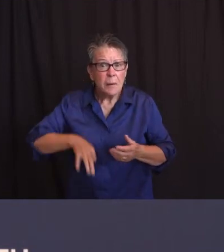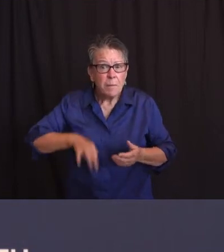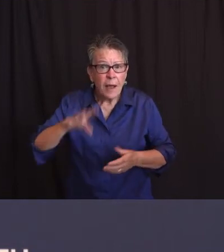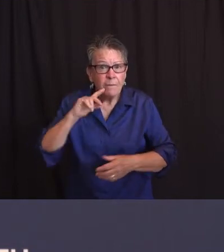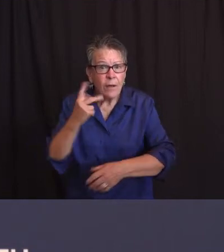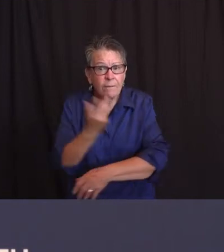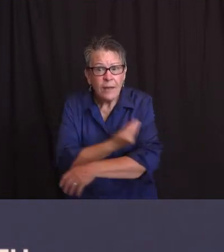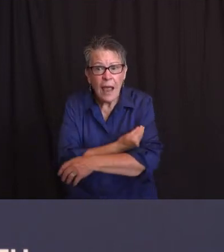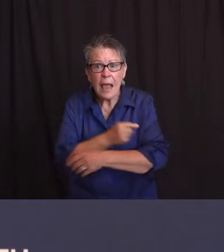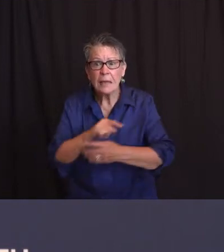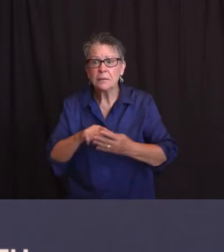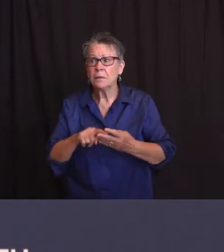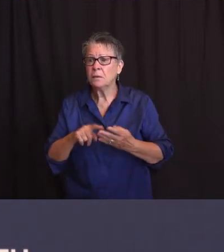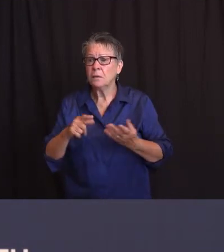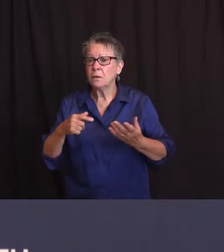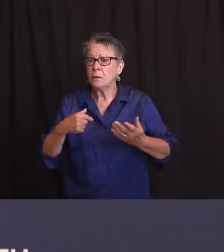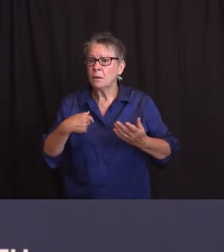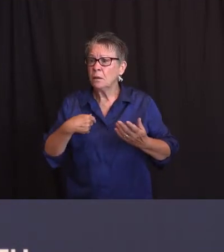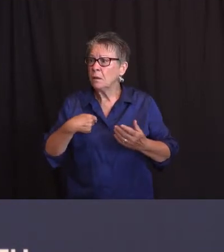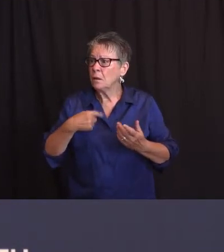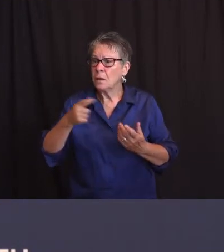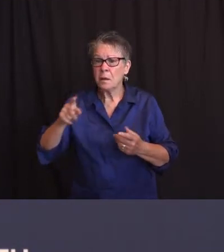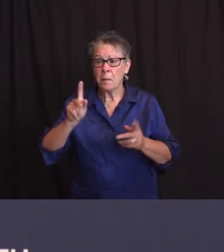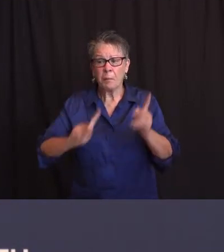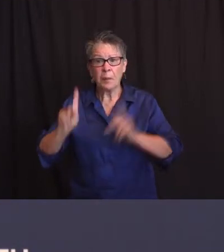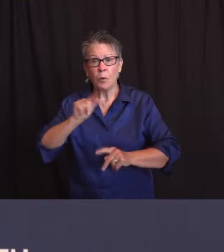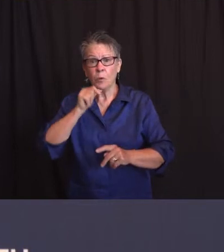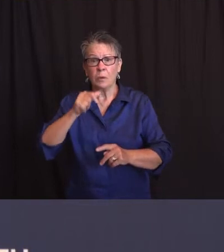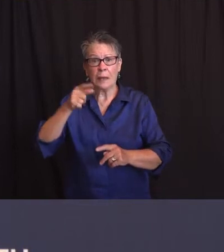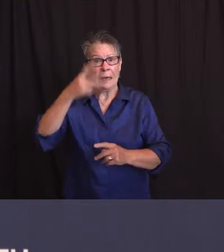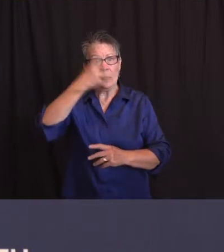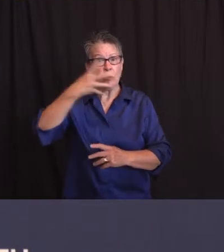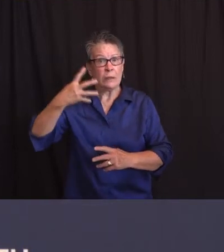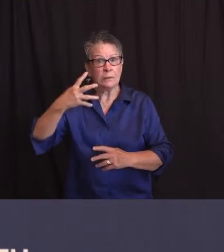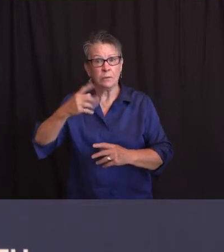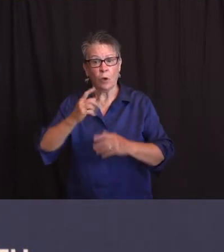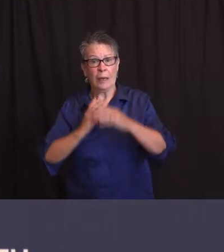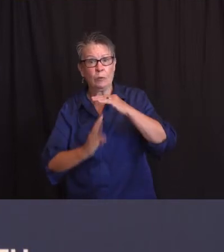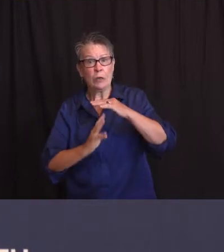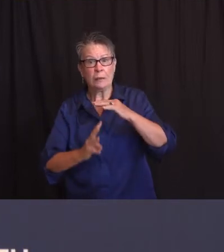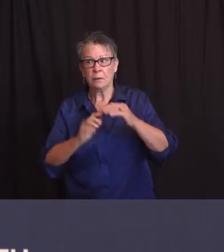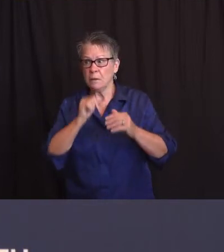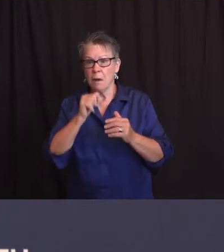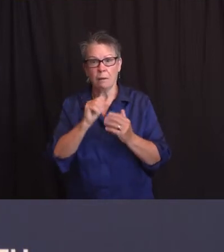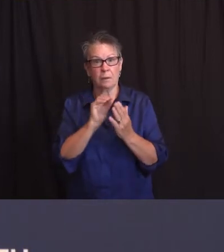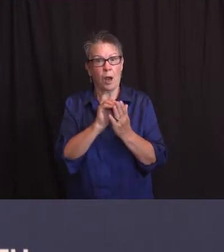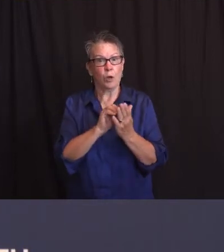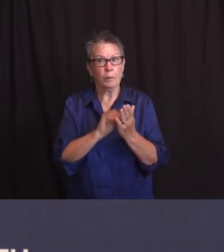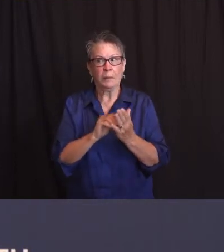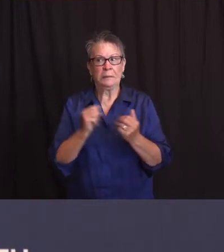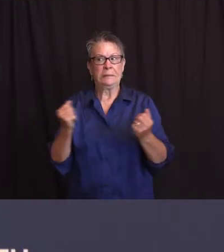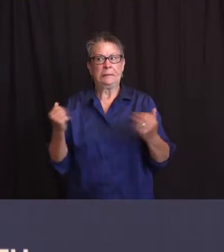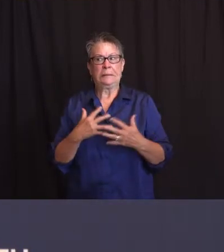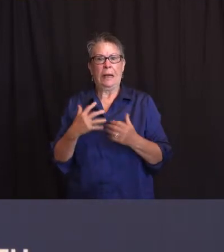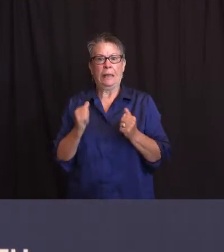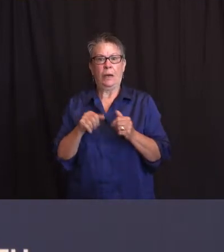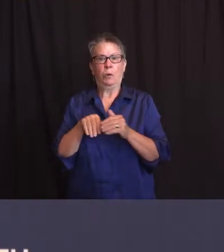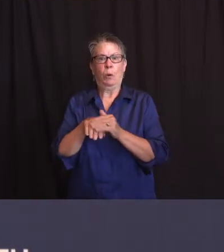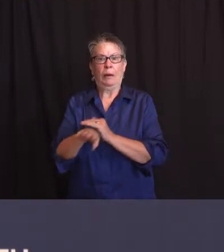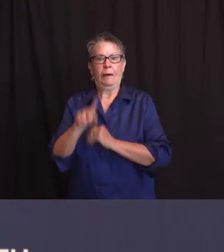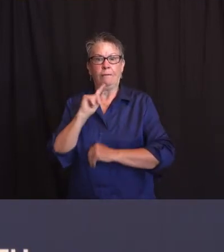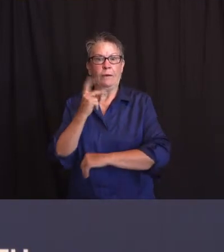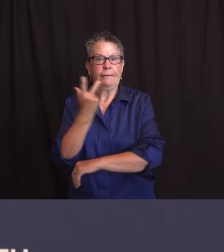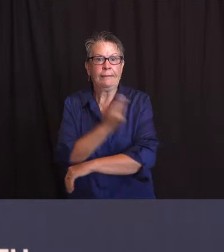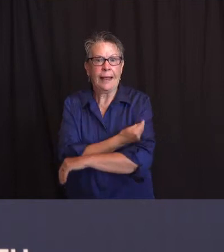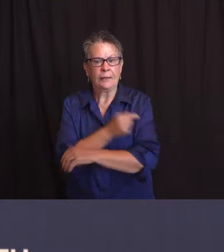the grind of just going door to door. I'll let Ed and Judy either add or correct